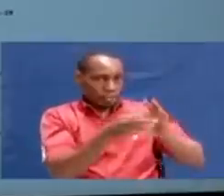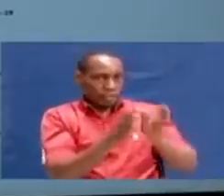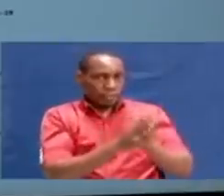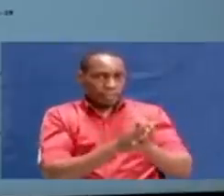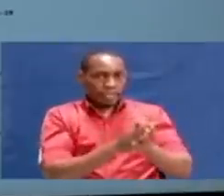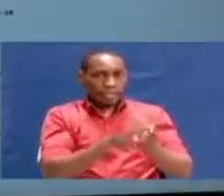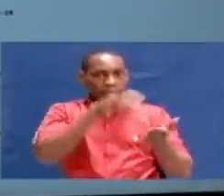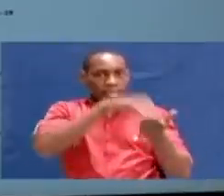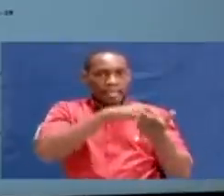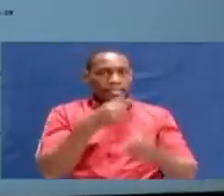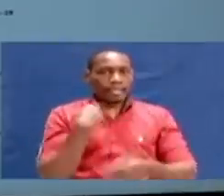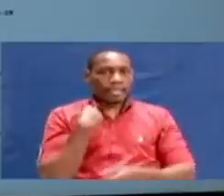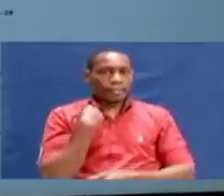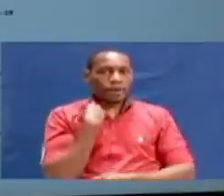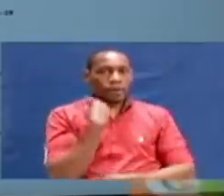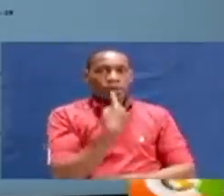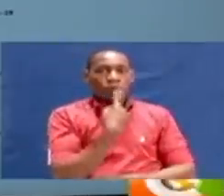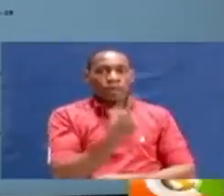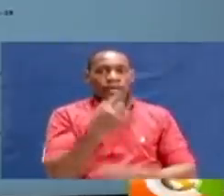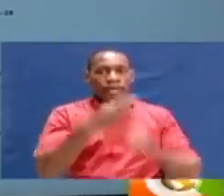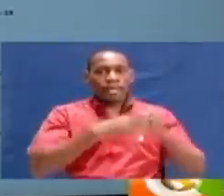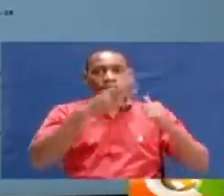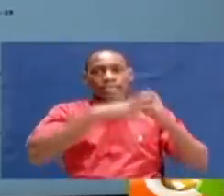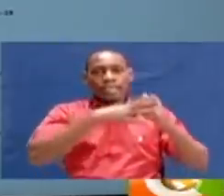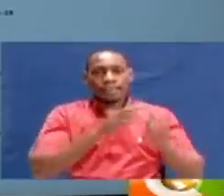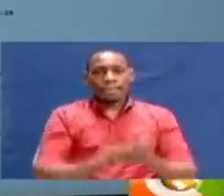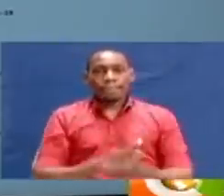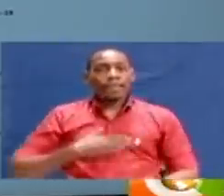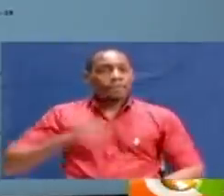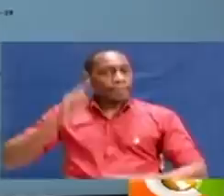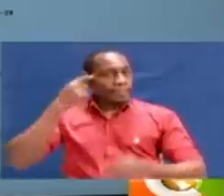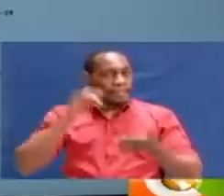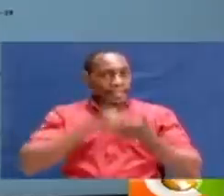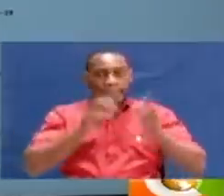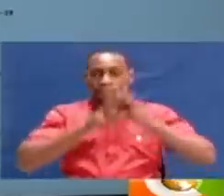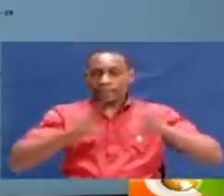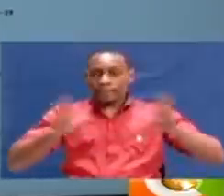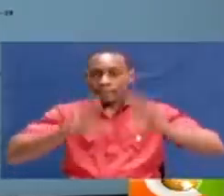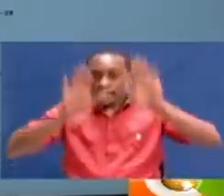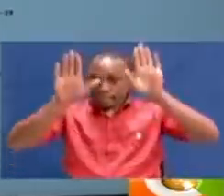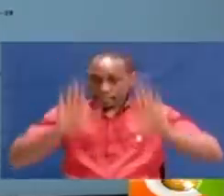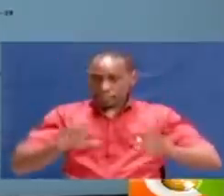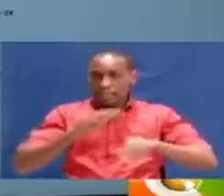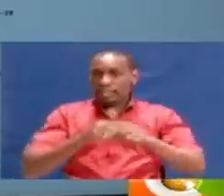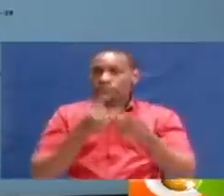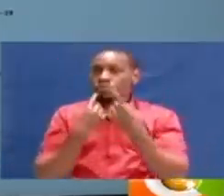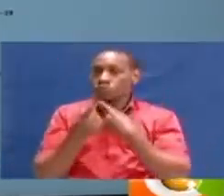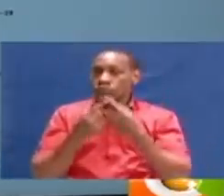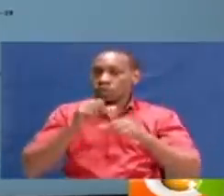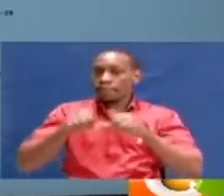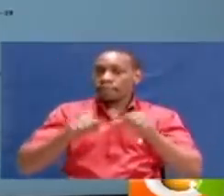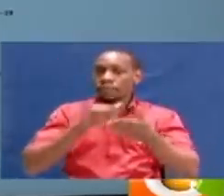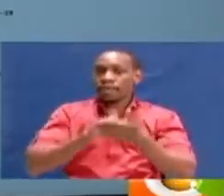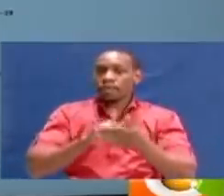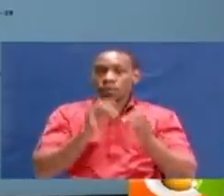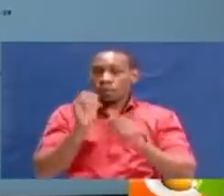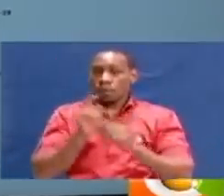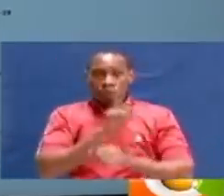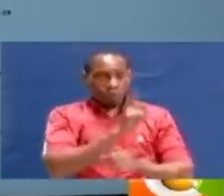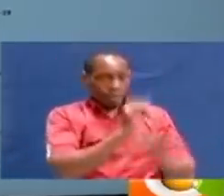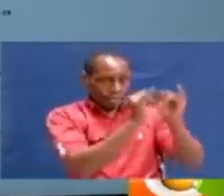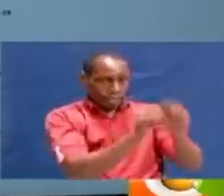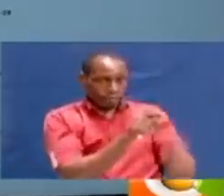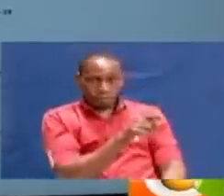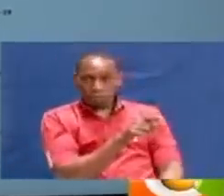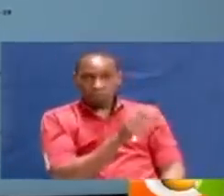of case number 189. And I think this is a very important thing to see. When we talk about the fact that one individual